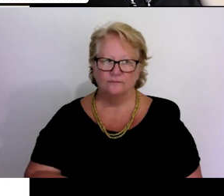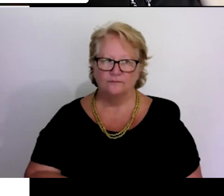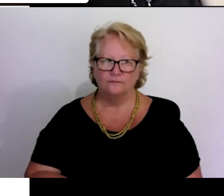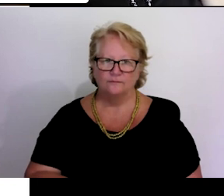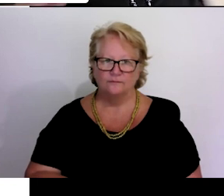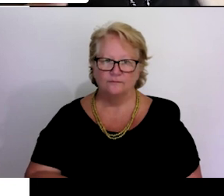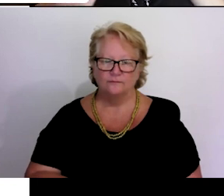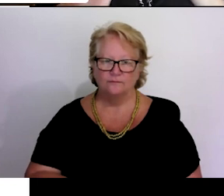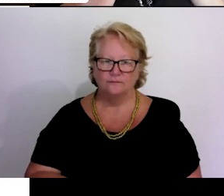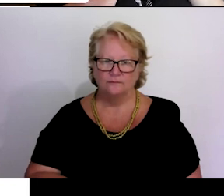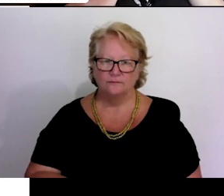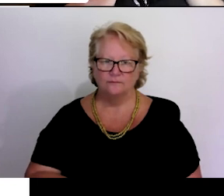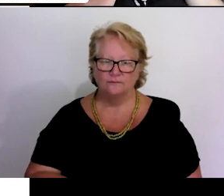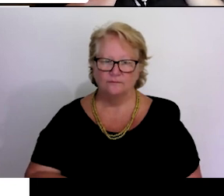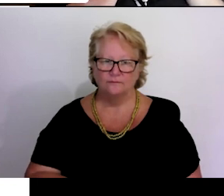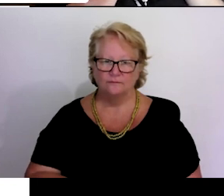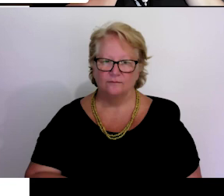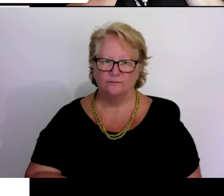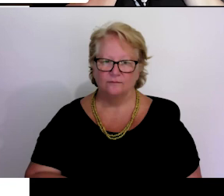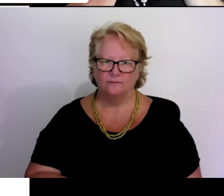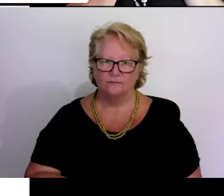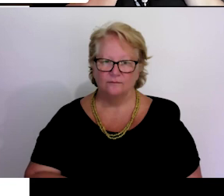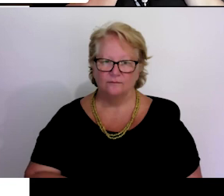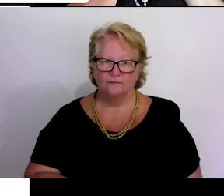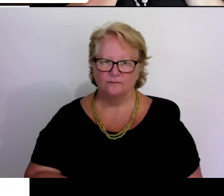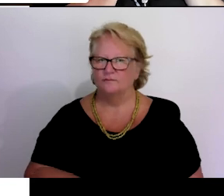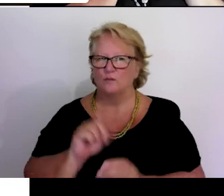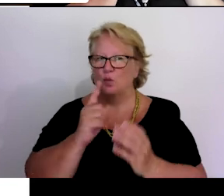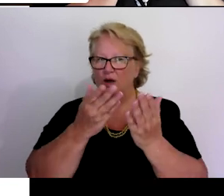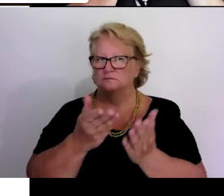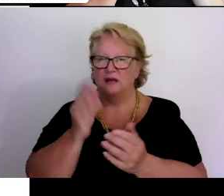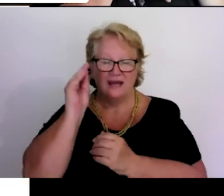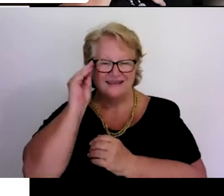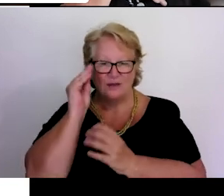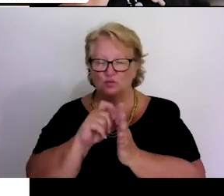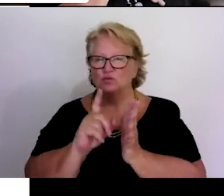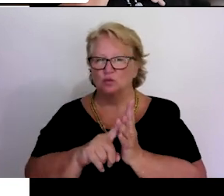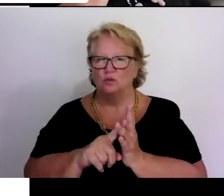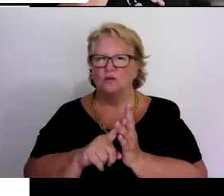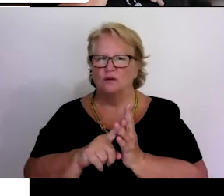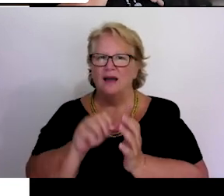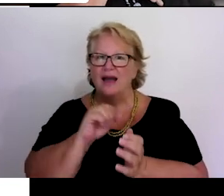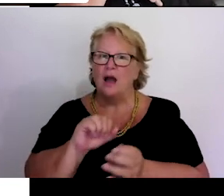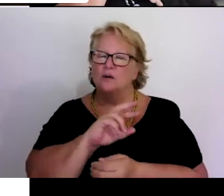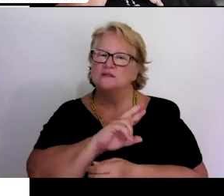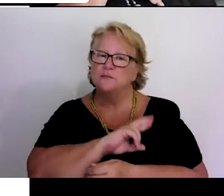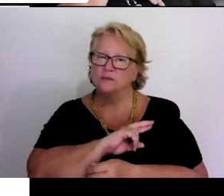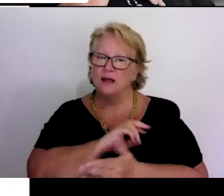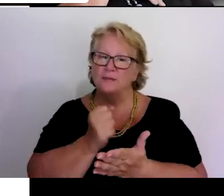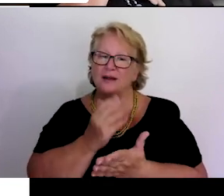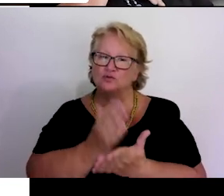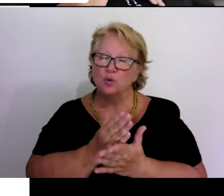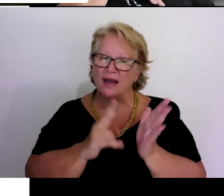what does the Data Asset Council do? Our responsibilities is to make sure that